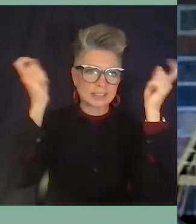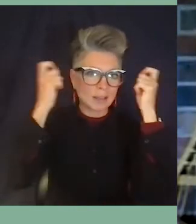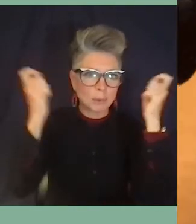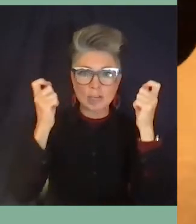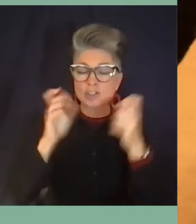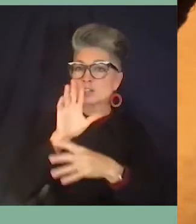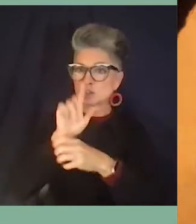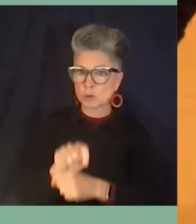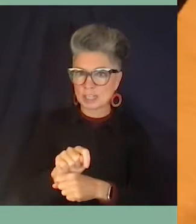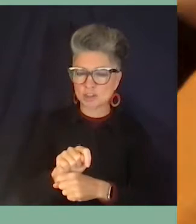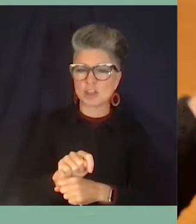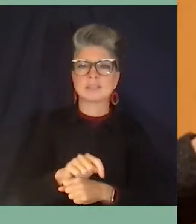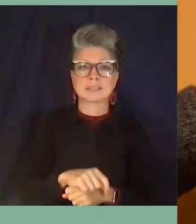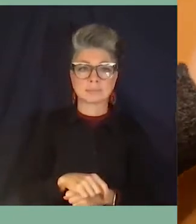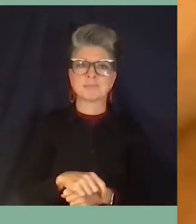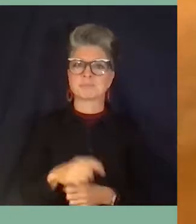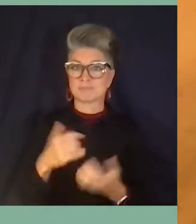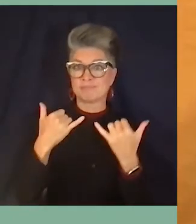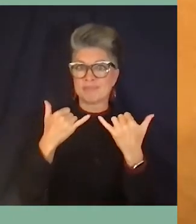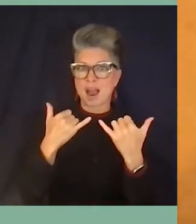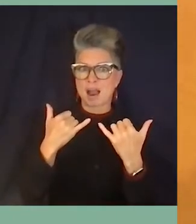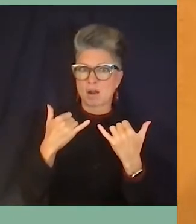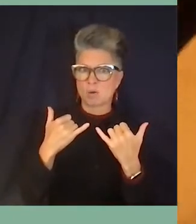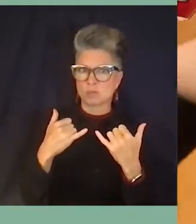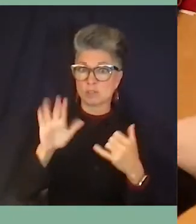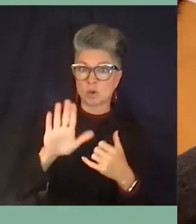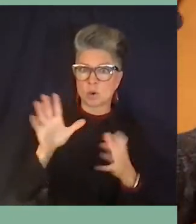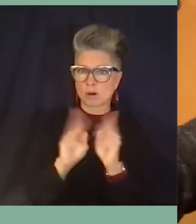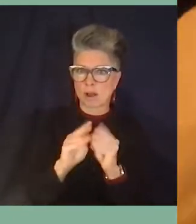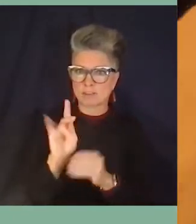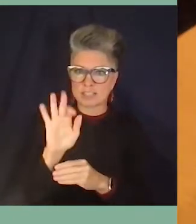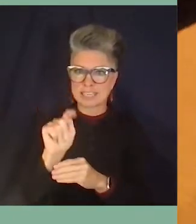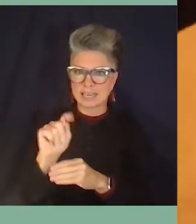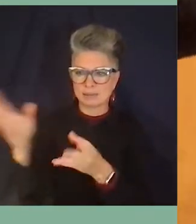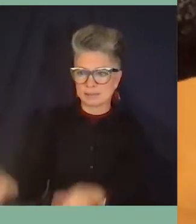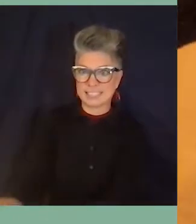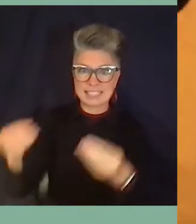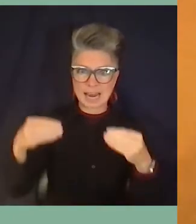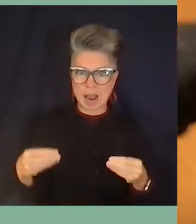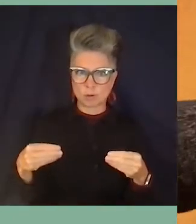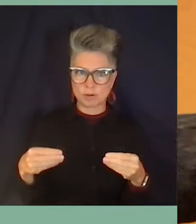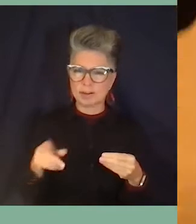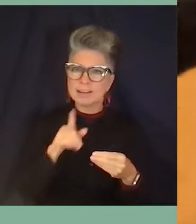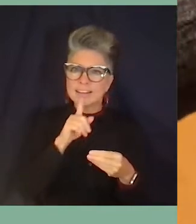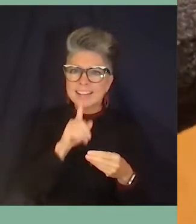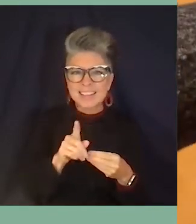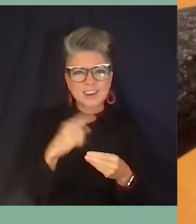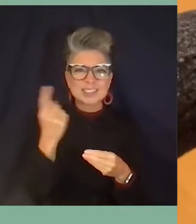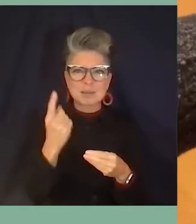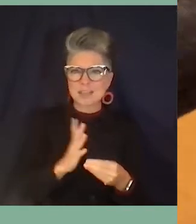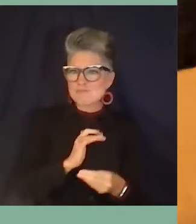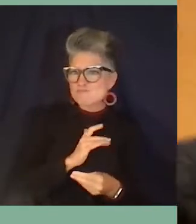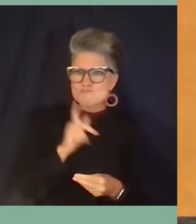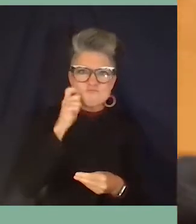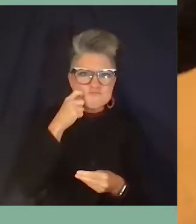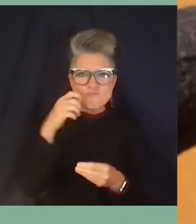traditions. Now is the time to get out your conference kit. There is a treat inside for each of